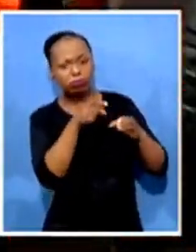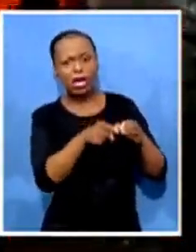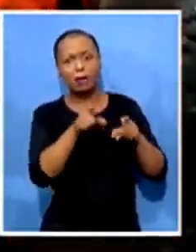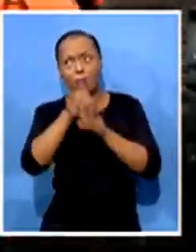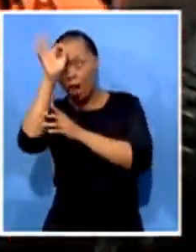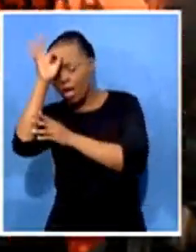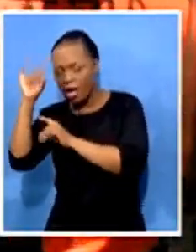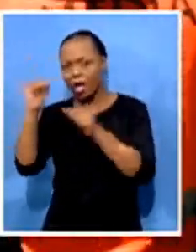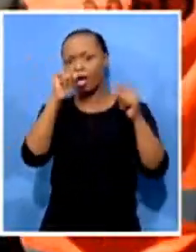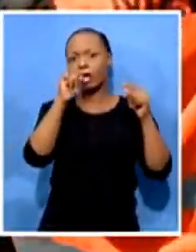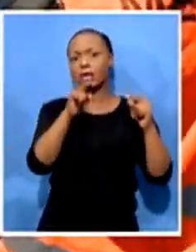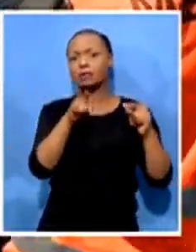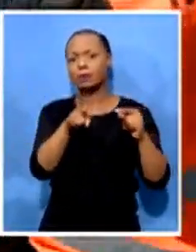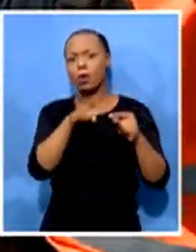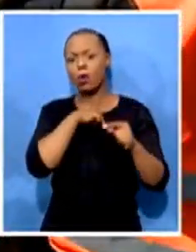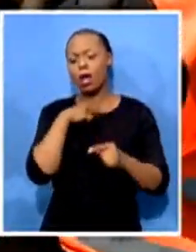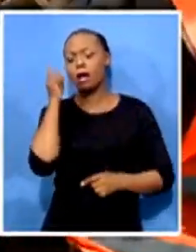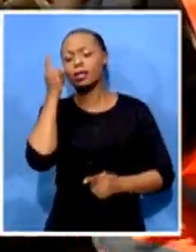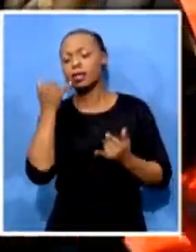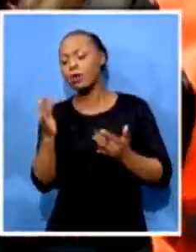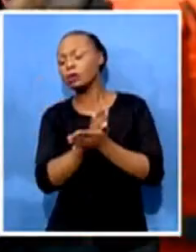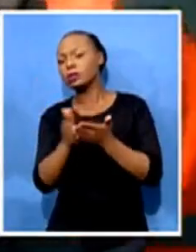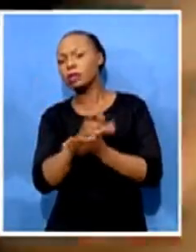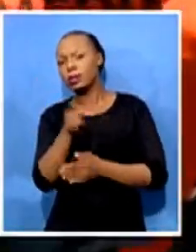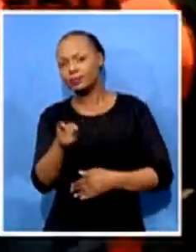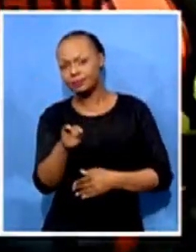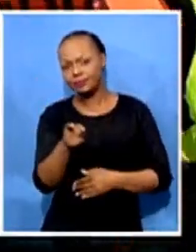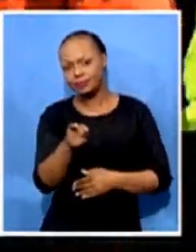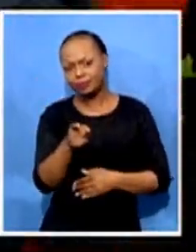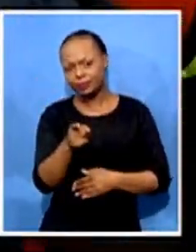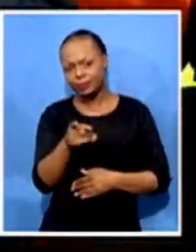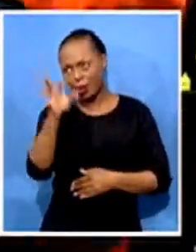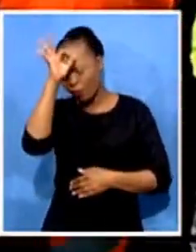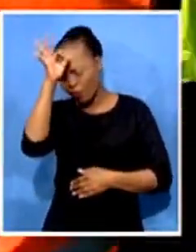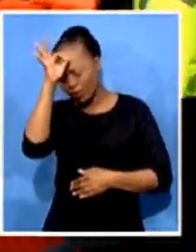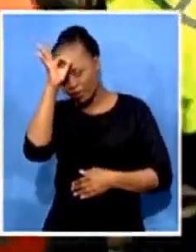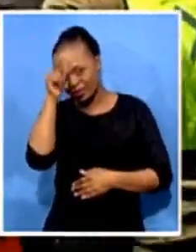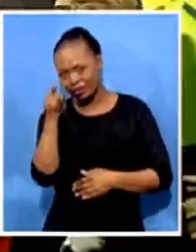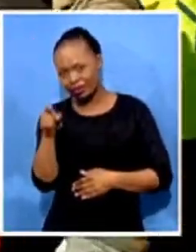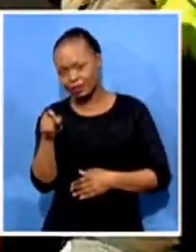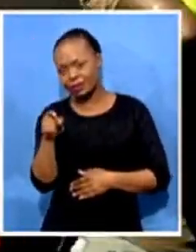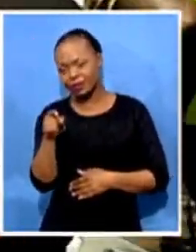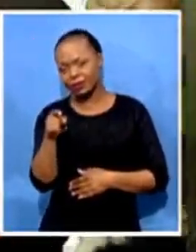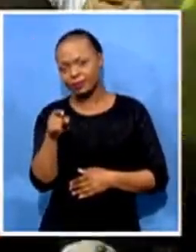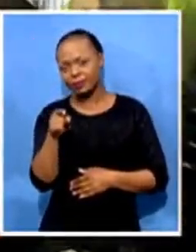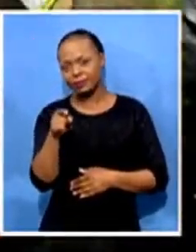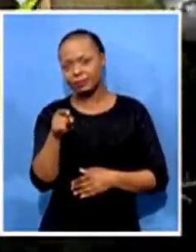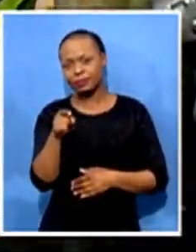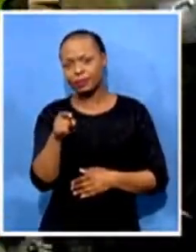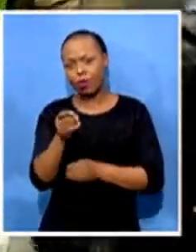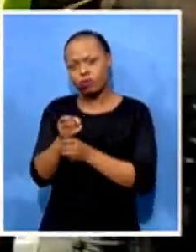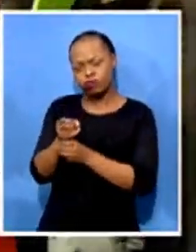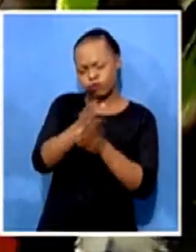are some plainclothes policemen and among the crowd here, and what some of the members of the EFF saw was